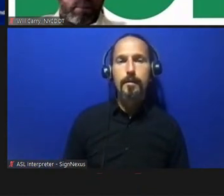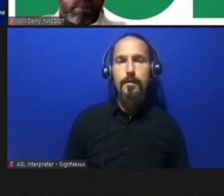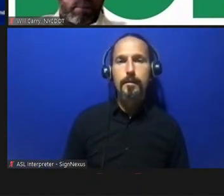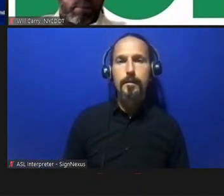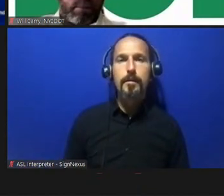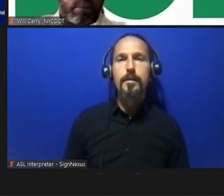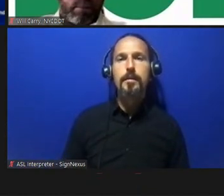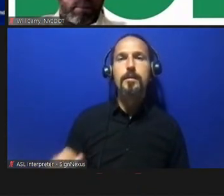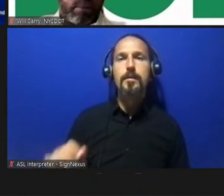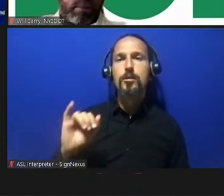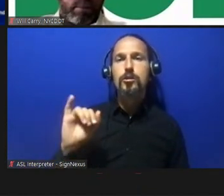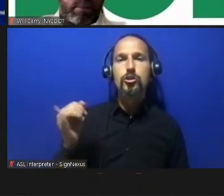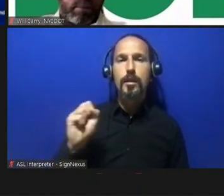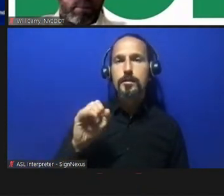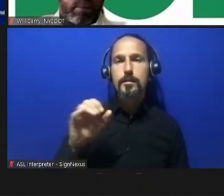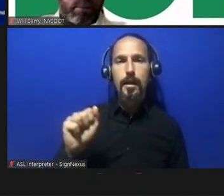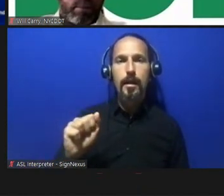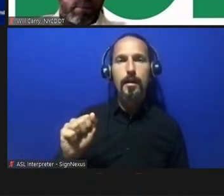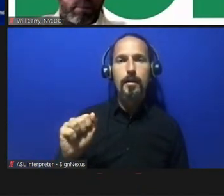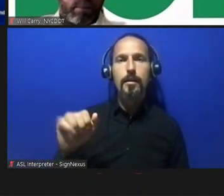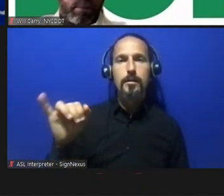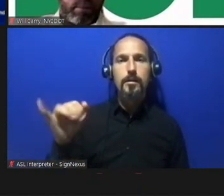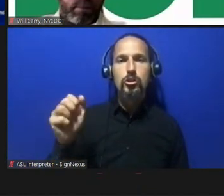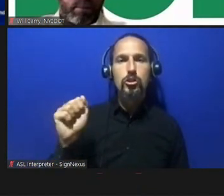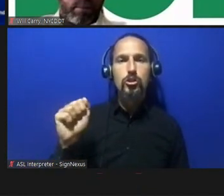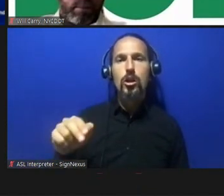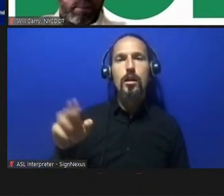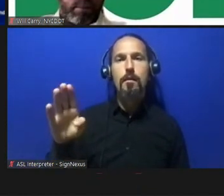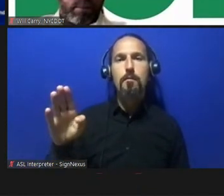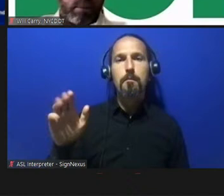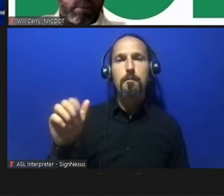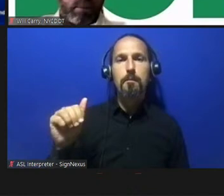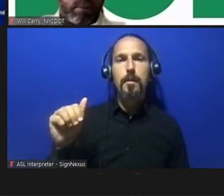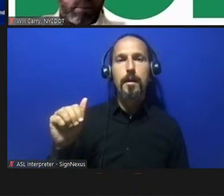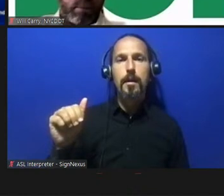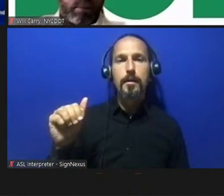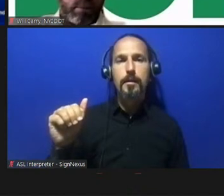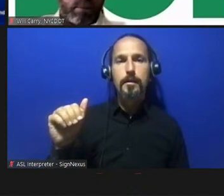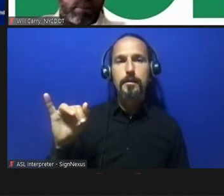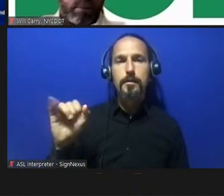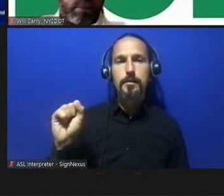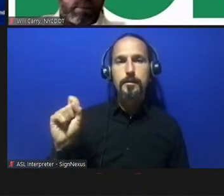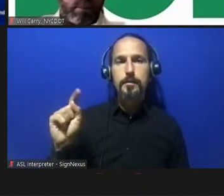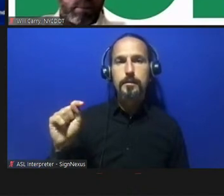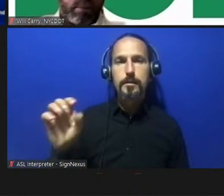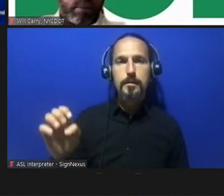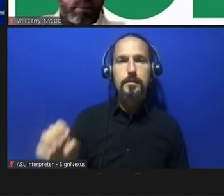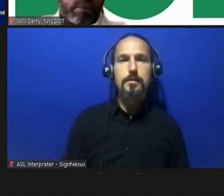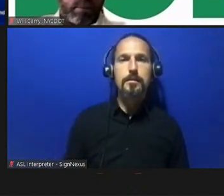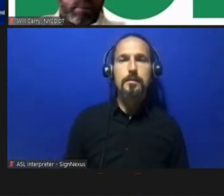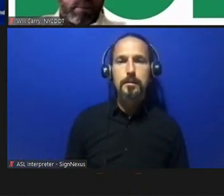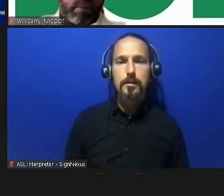the next speaker is jessica john baptiste by rafael salazar